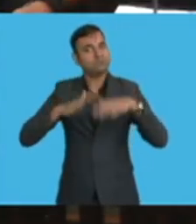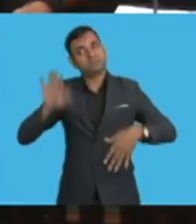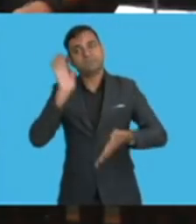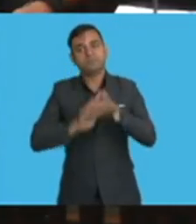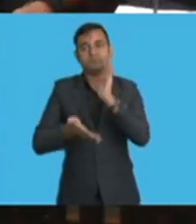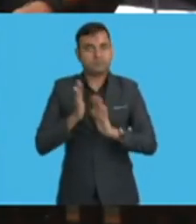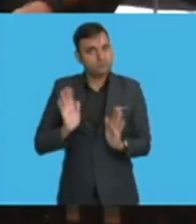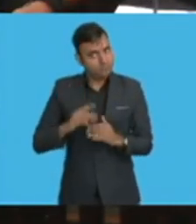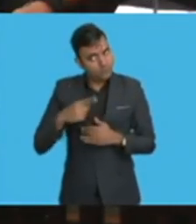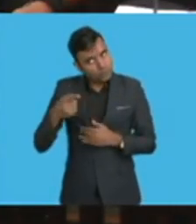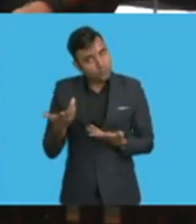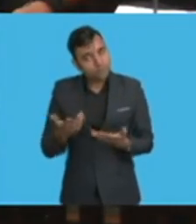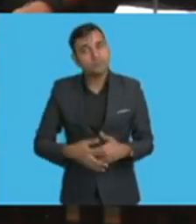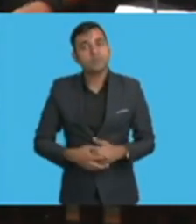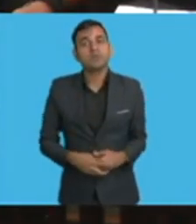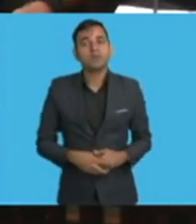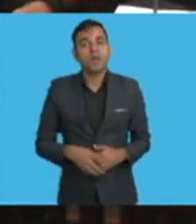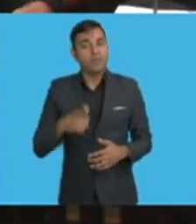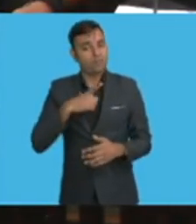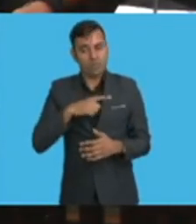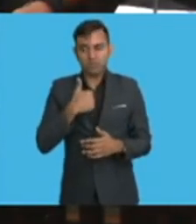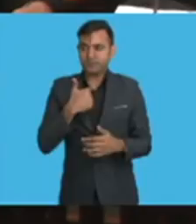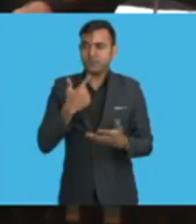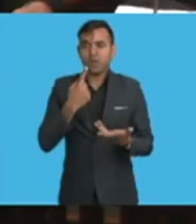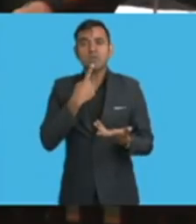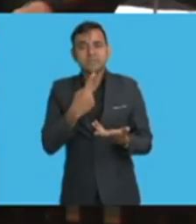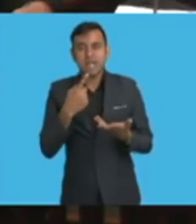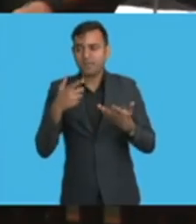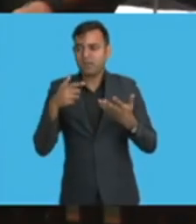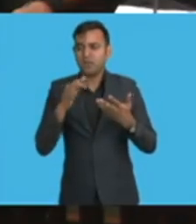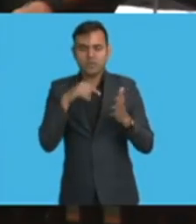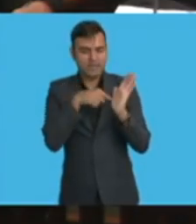That's why I'm saying we are not in a constitutional crisis here.